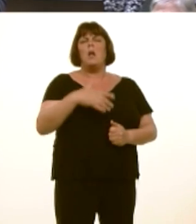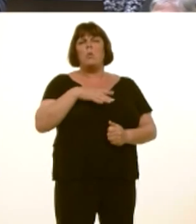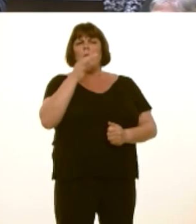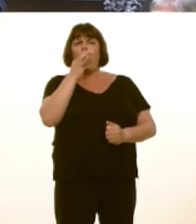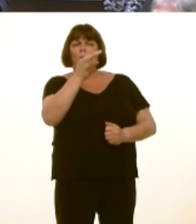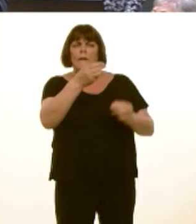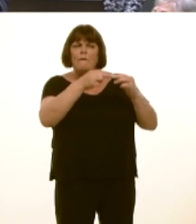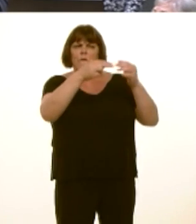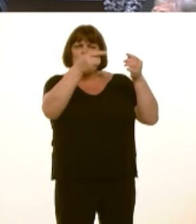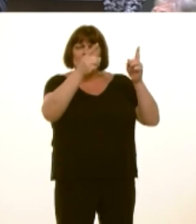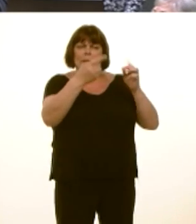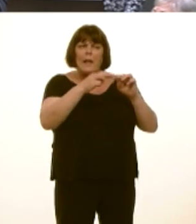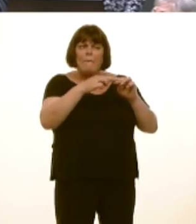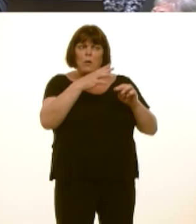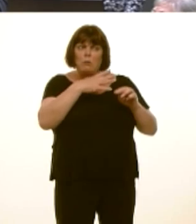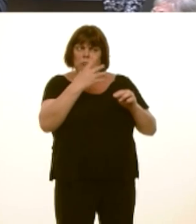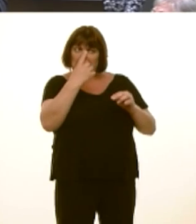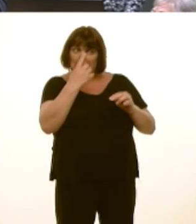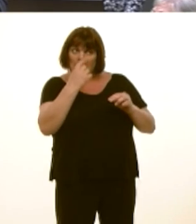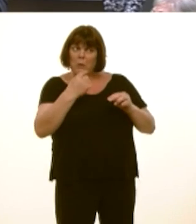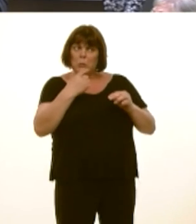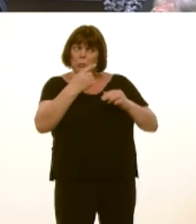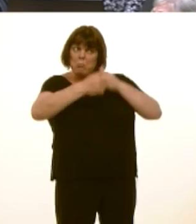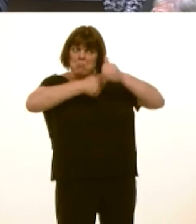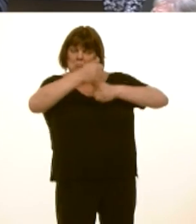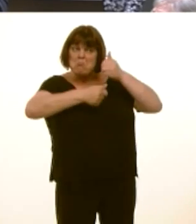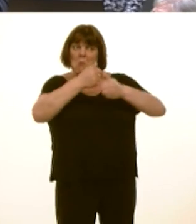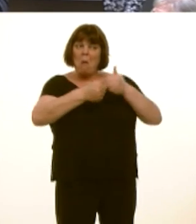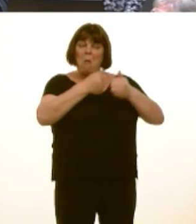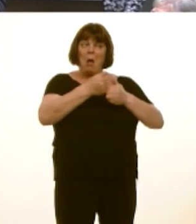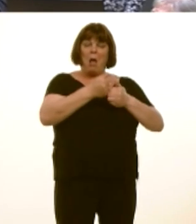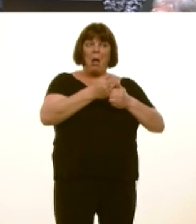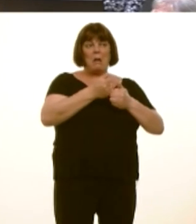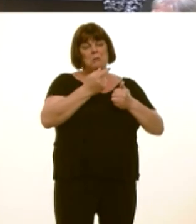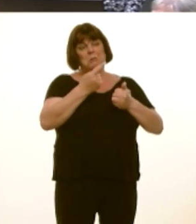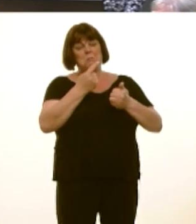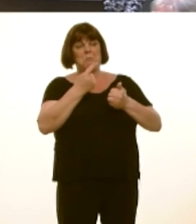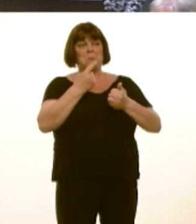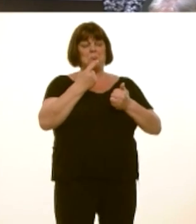and opportunity to send your regards and wishes to Matthew James.